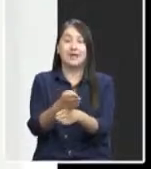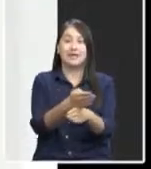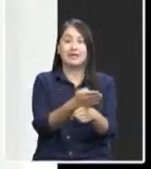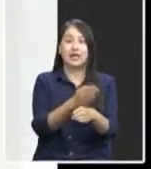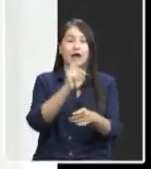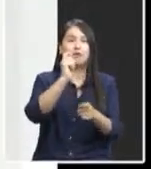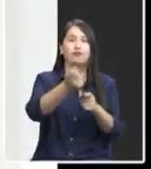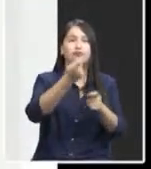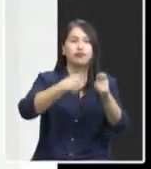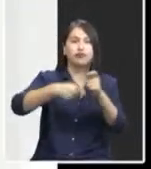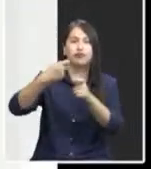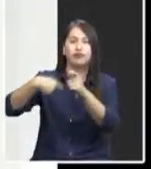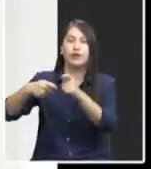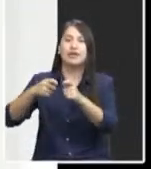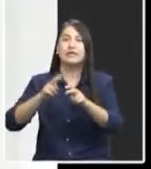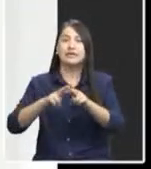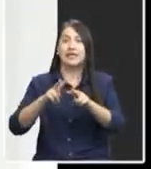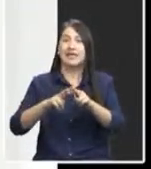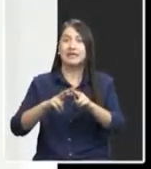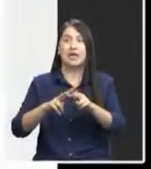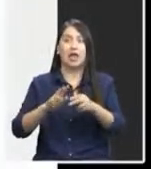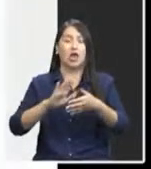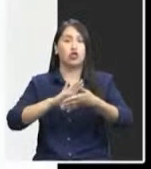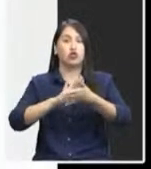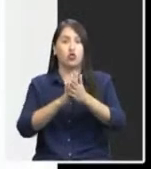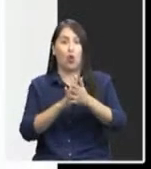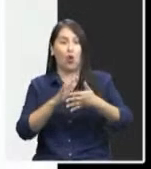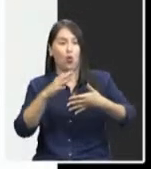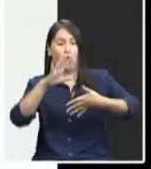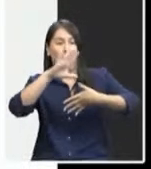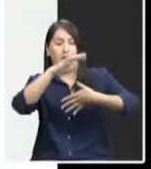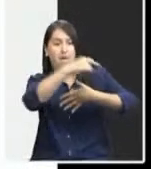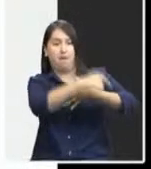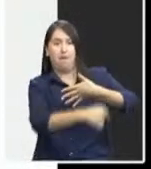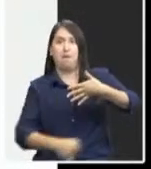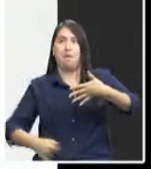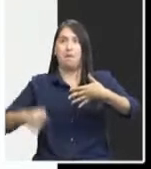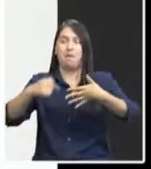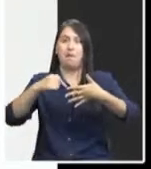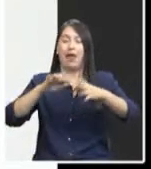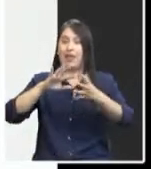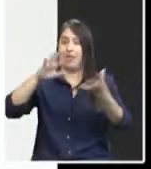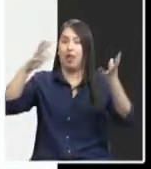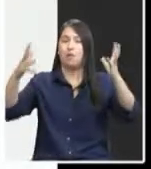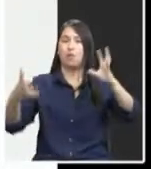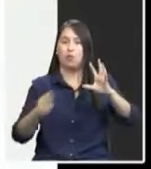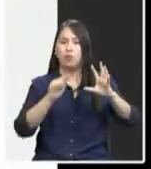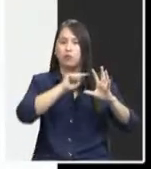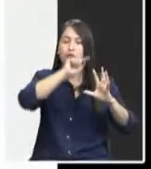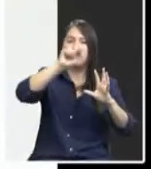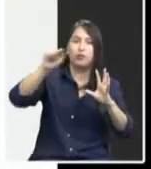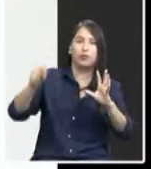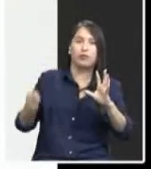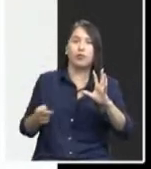similar to the impact we have on land. Now, all this fishing had the